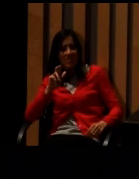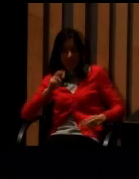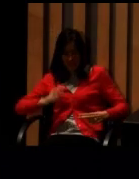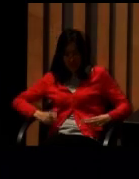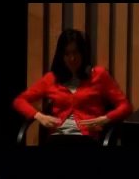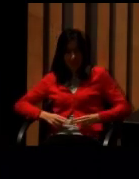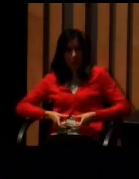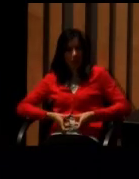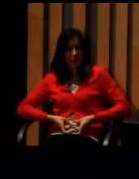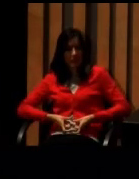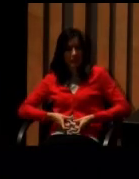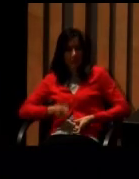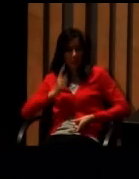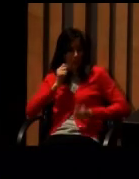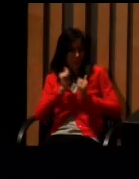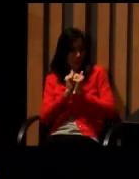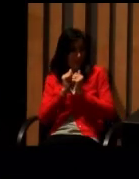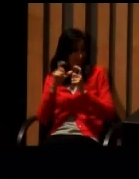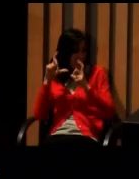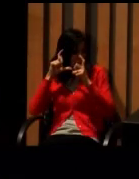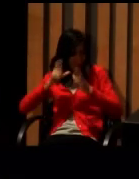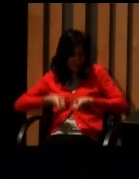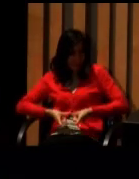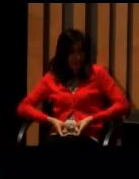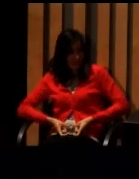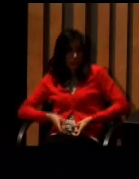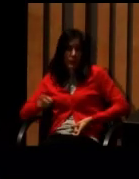also think, I think that that name is,